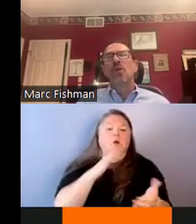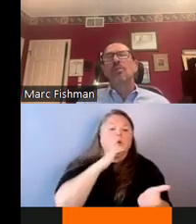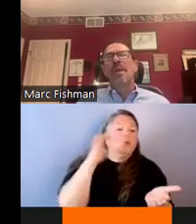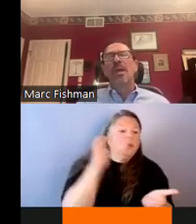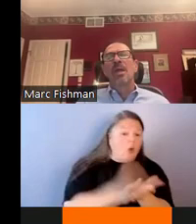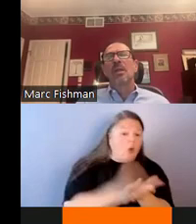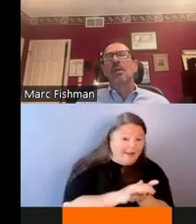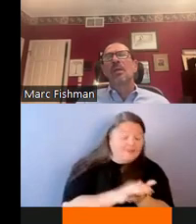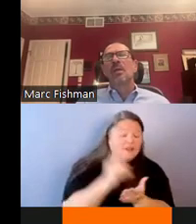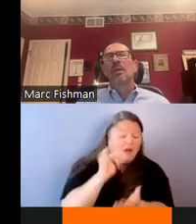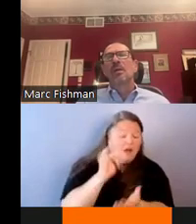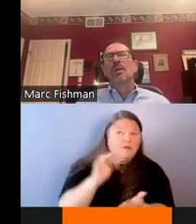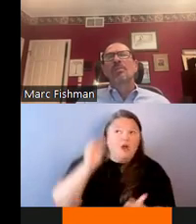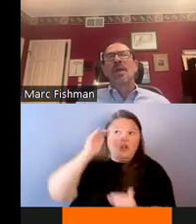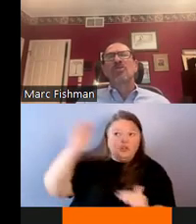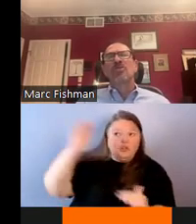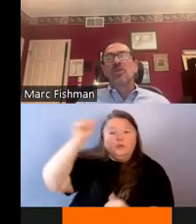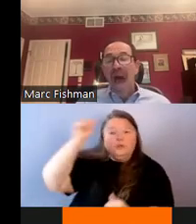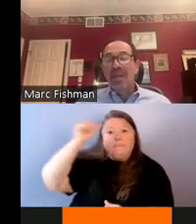of adult male